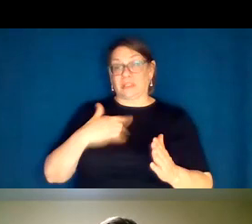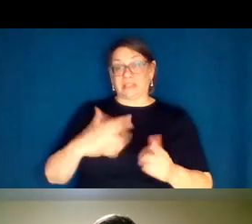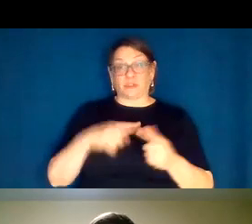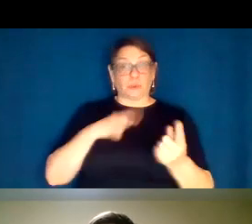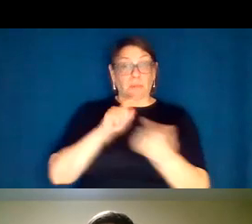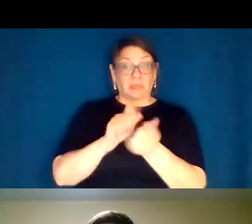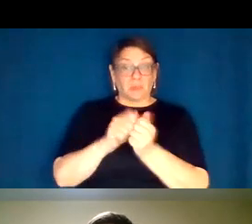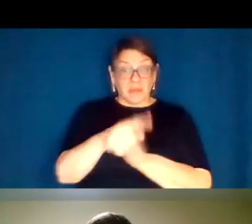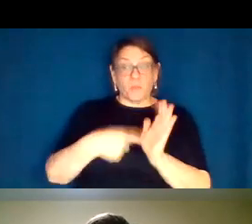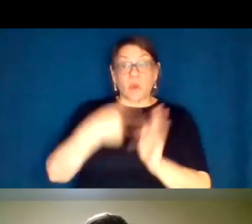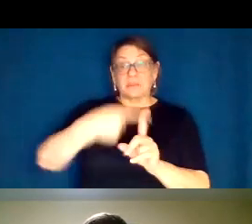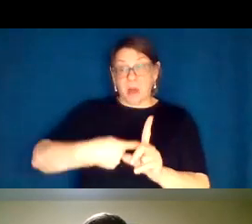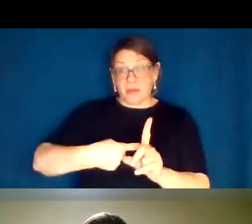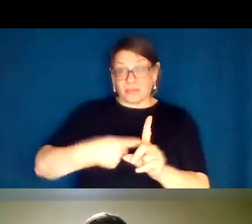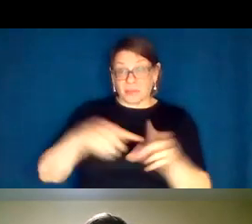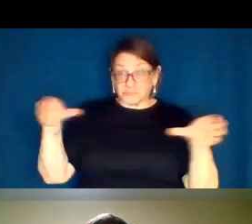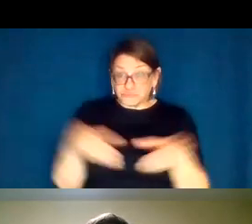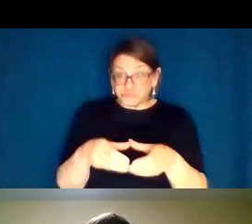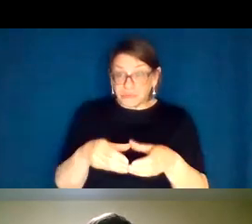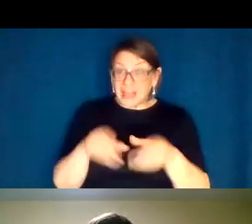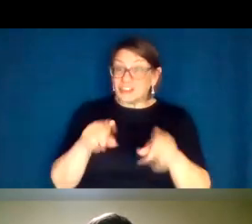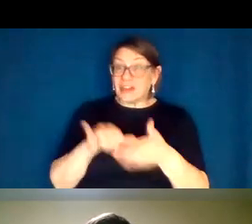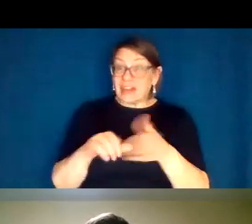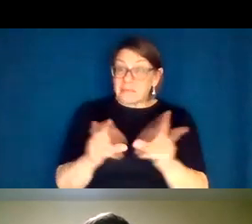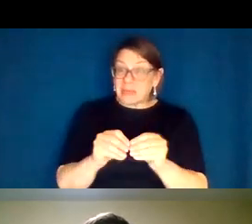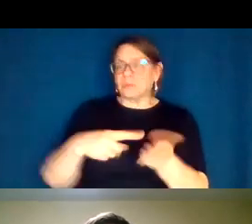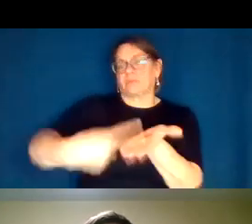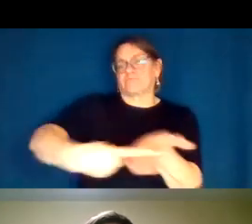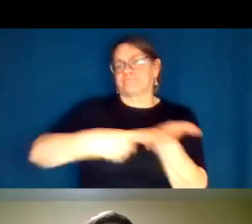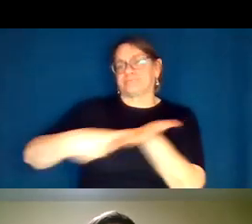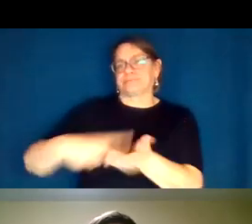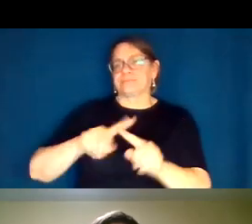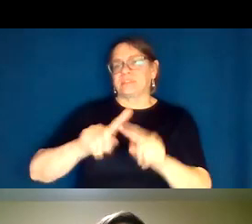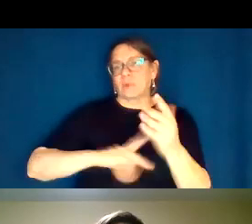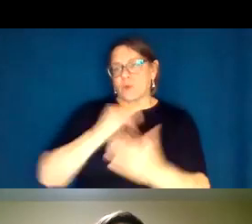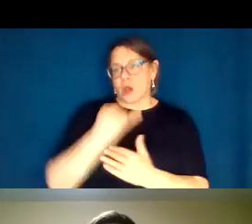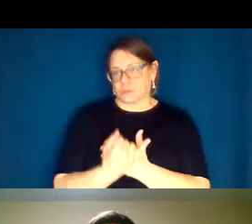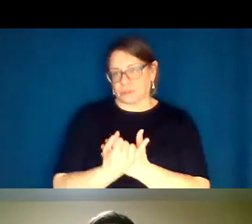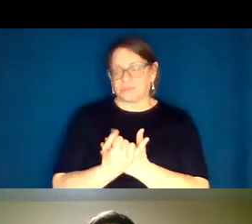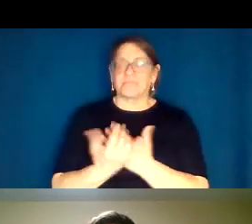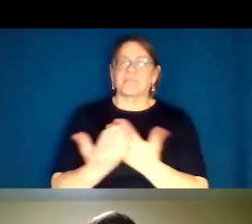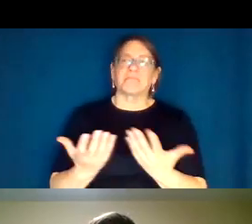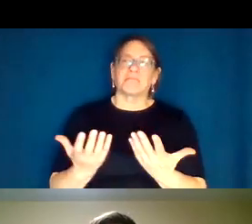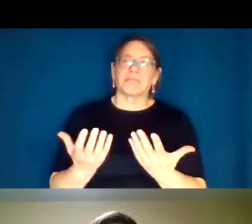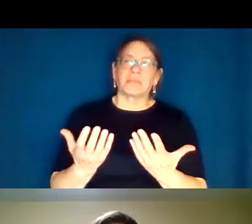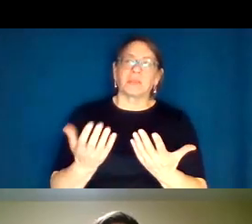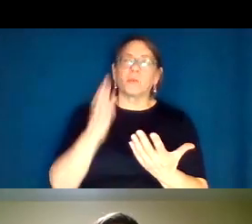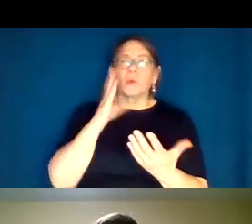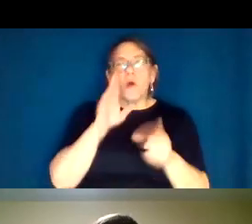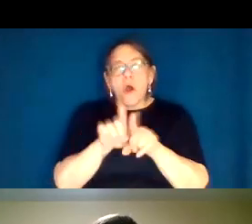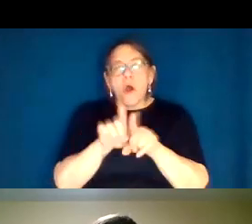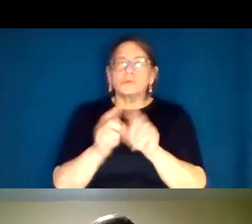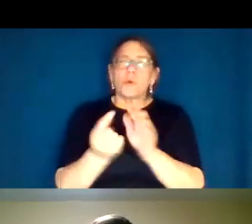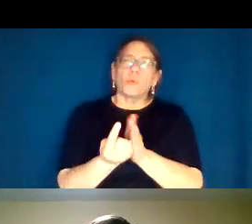the context of those meetings, we will discuss the projects that come up. So we'll also review kind of